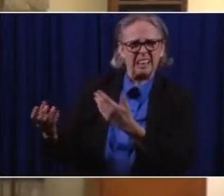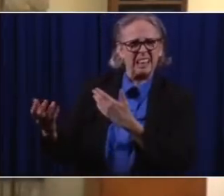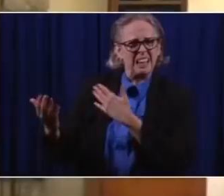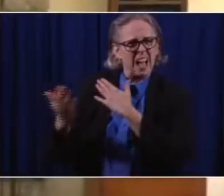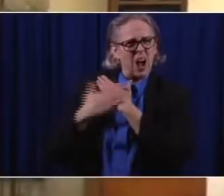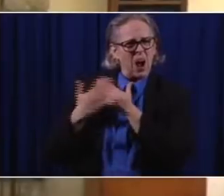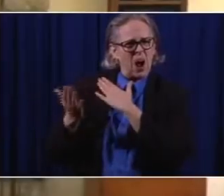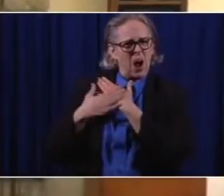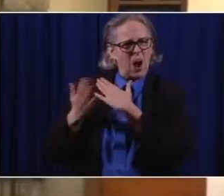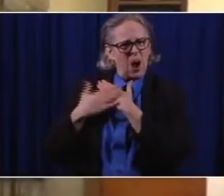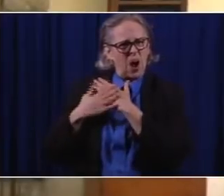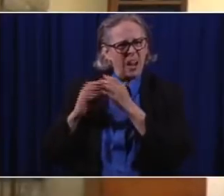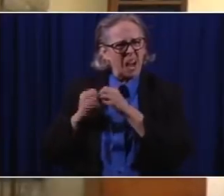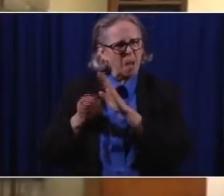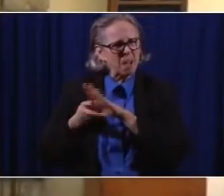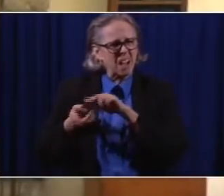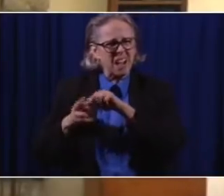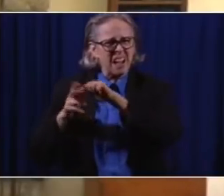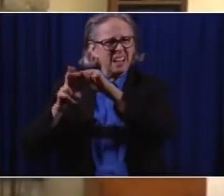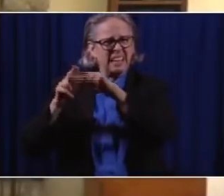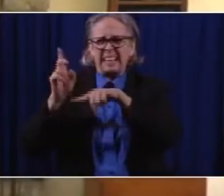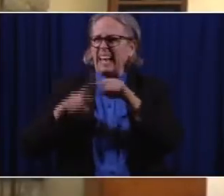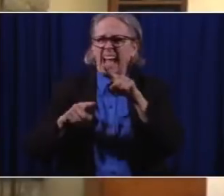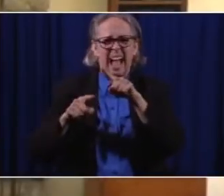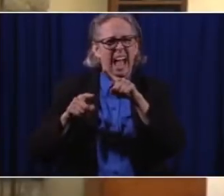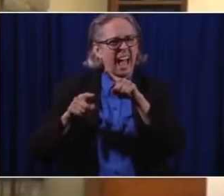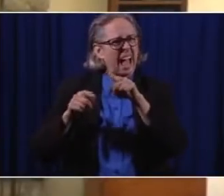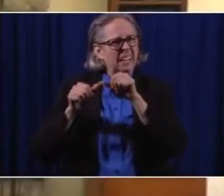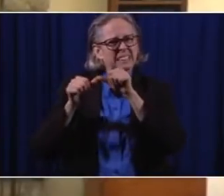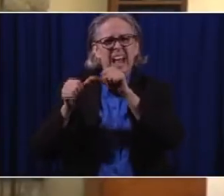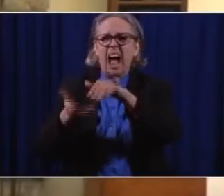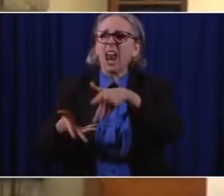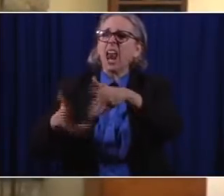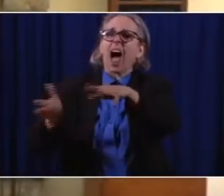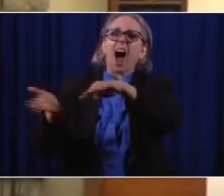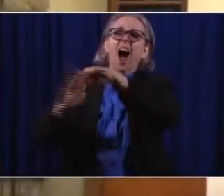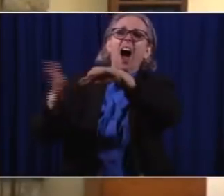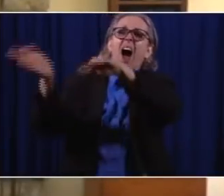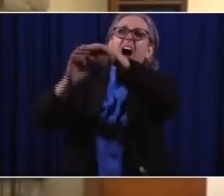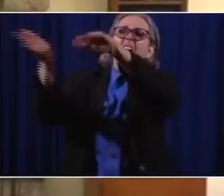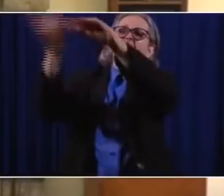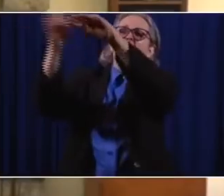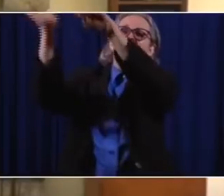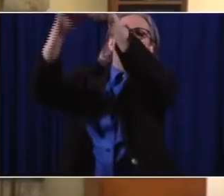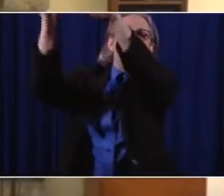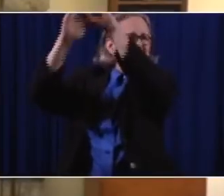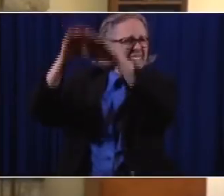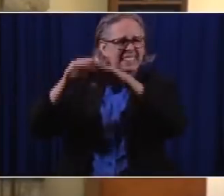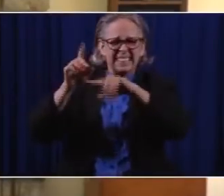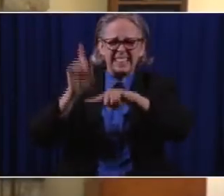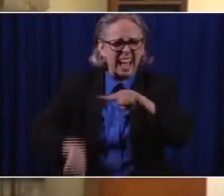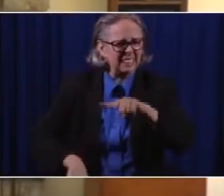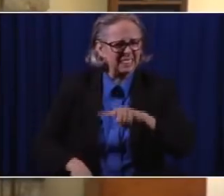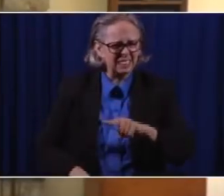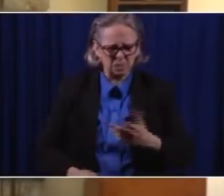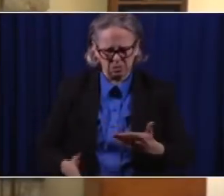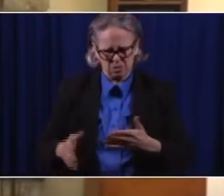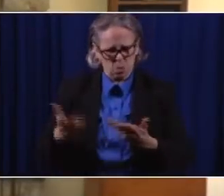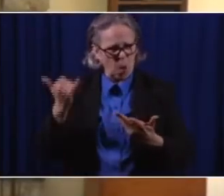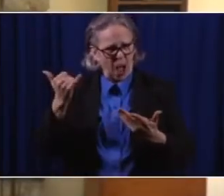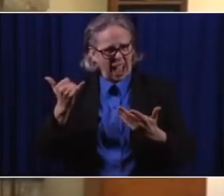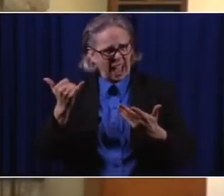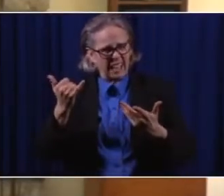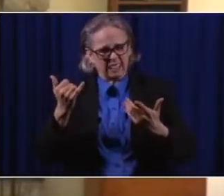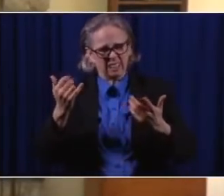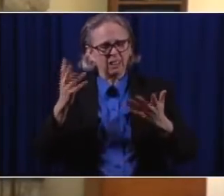sustainable. We're going to have very bad consequences if this thing continues to